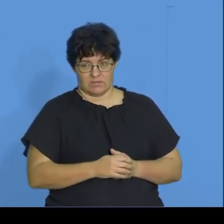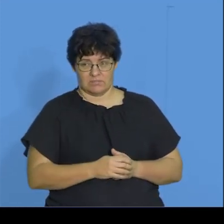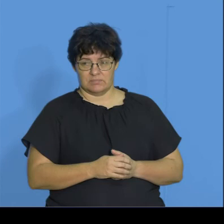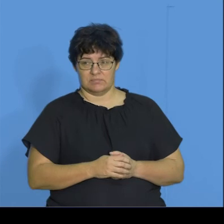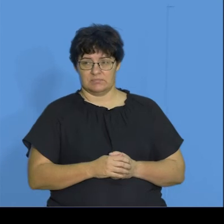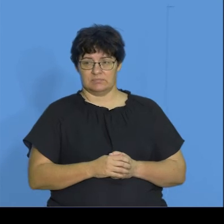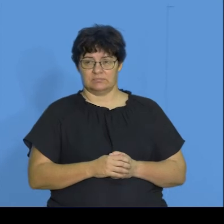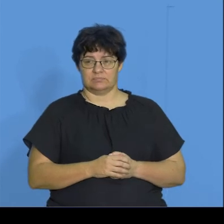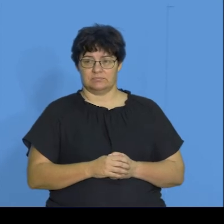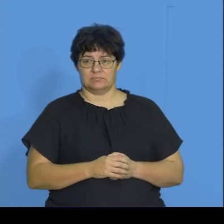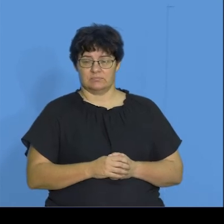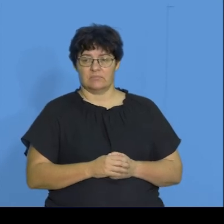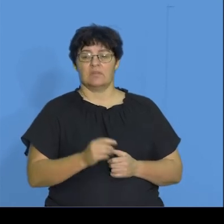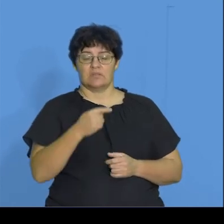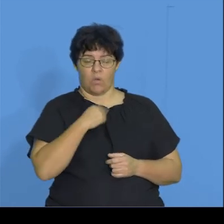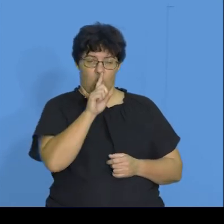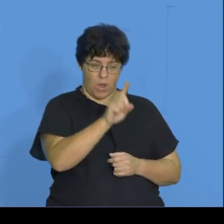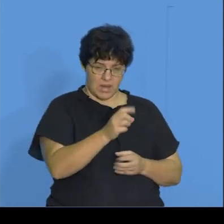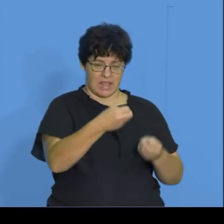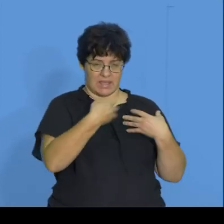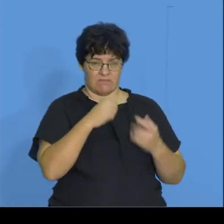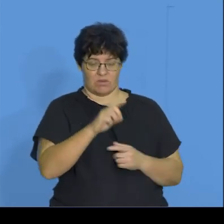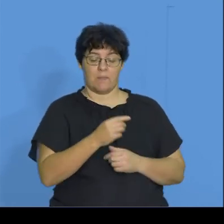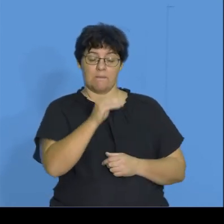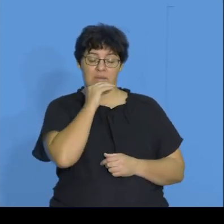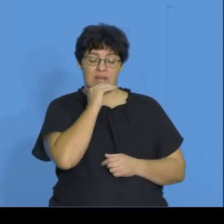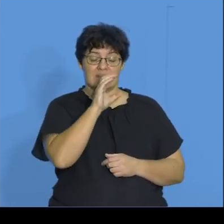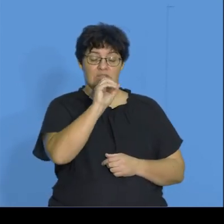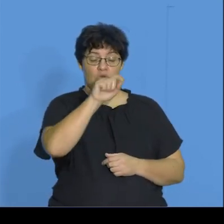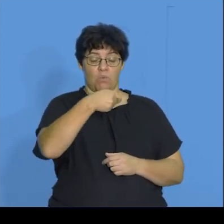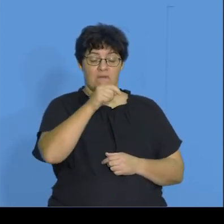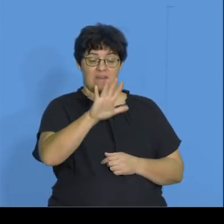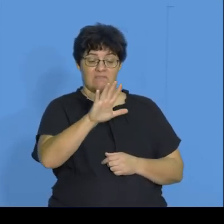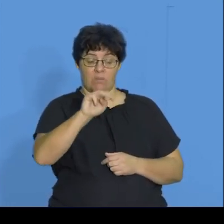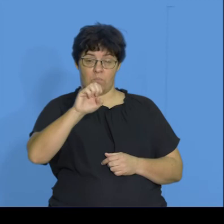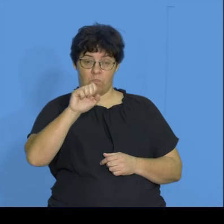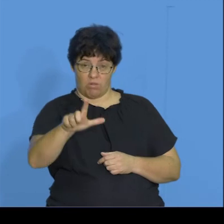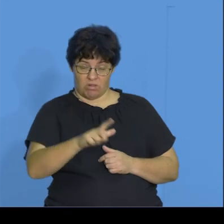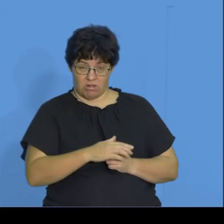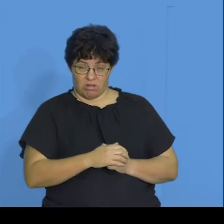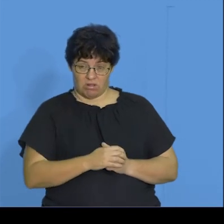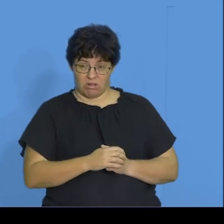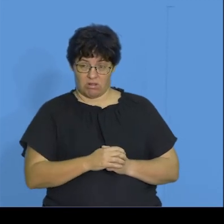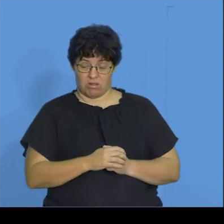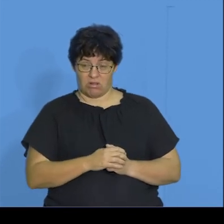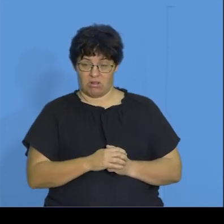So 1 will produce 1, meaning 0.5 mole, okay?